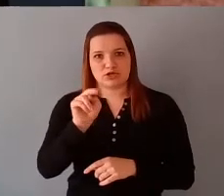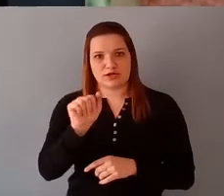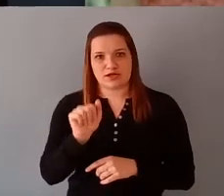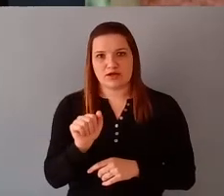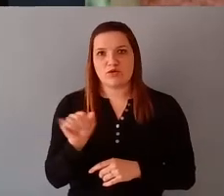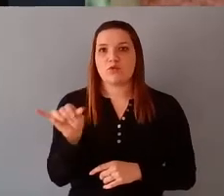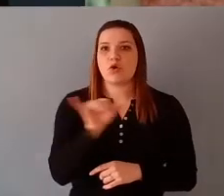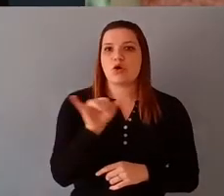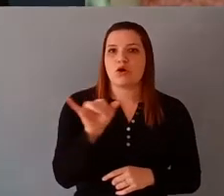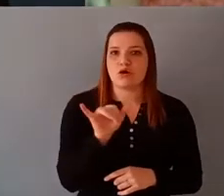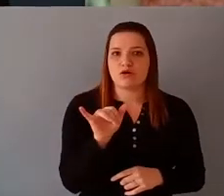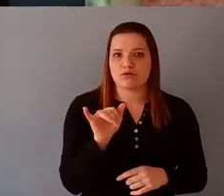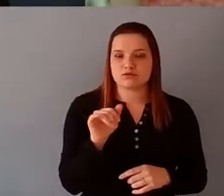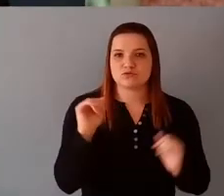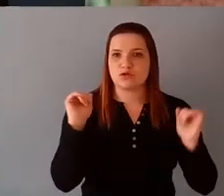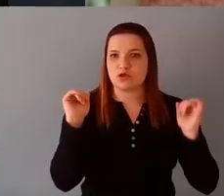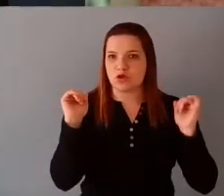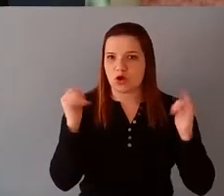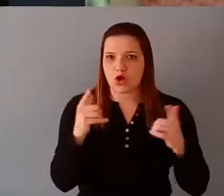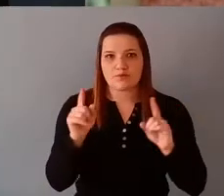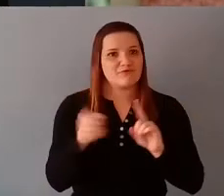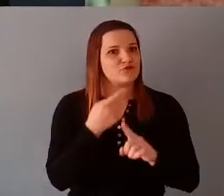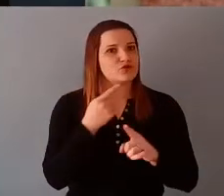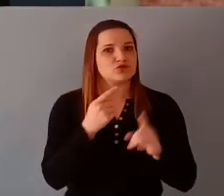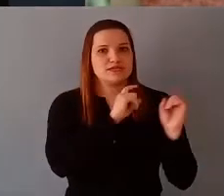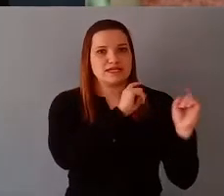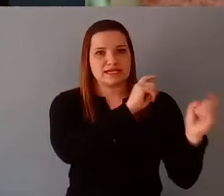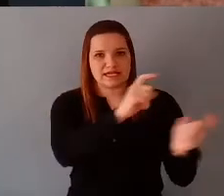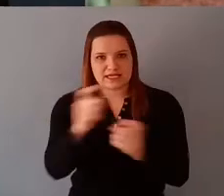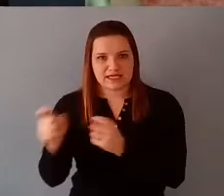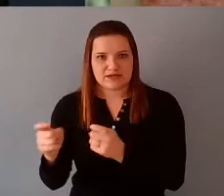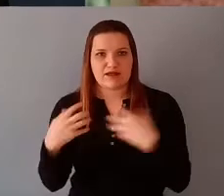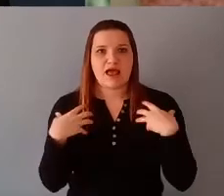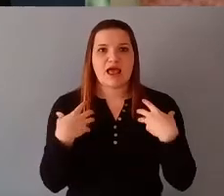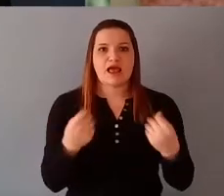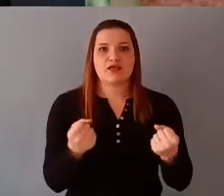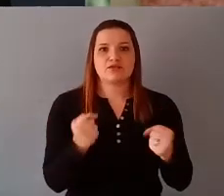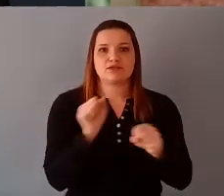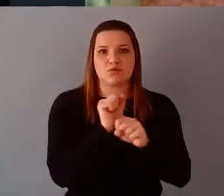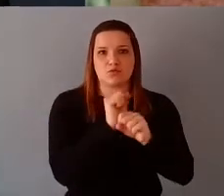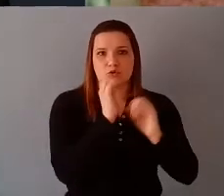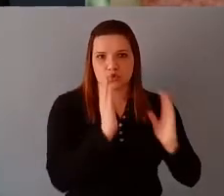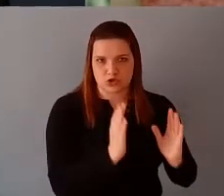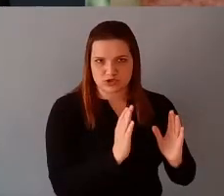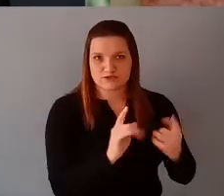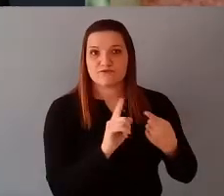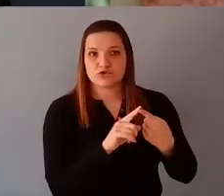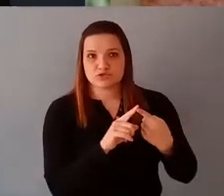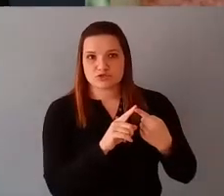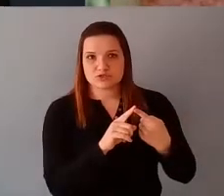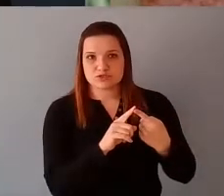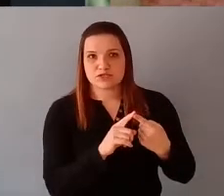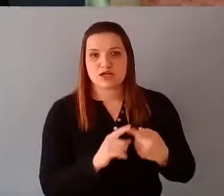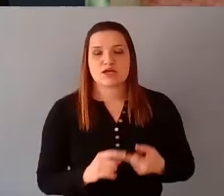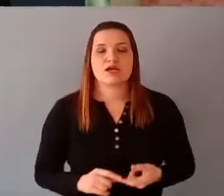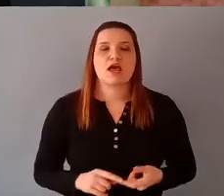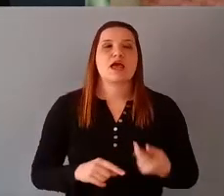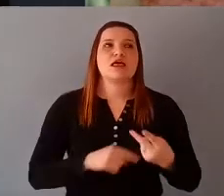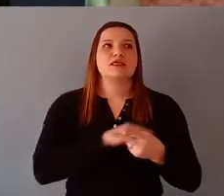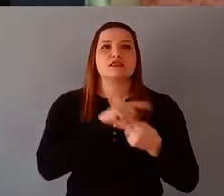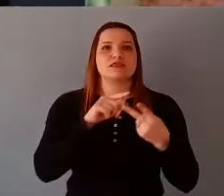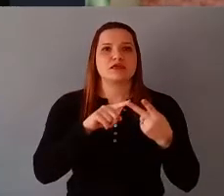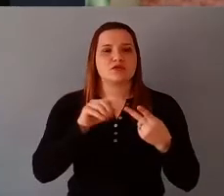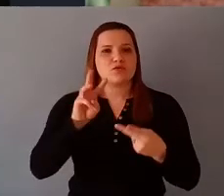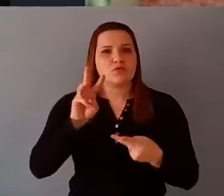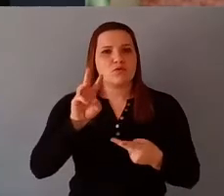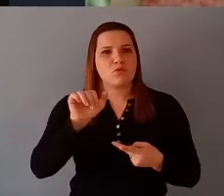all be administered first to our healthcare workers. And then I think Walgreens